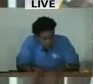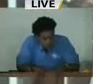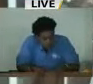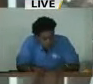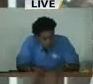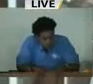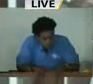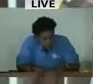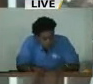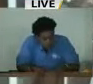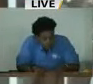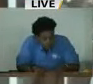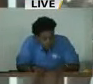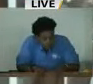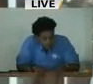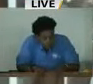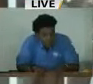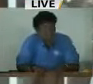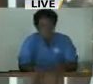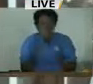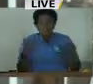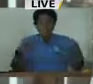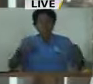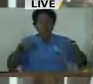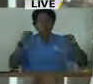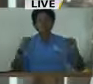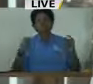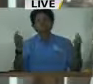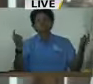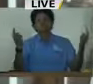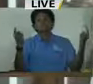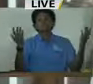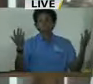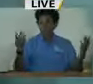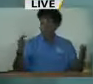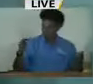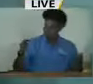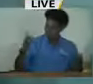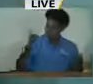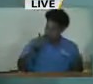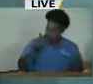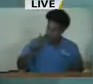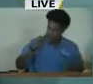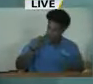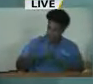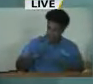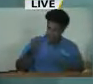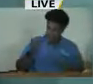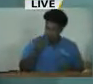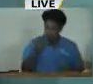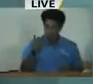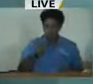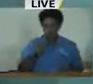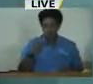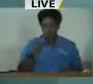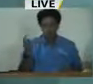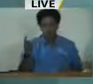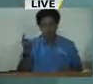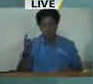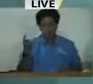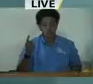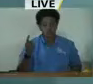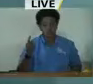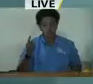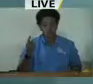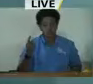and are so established to be wrong that we should do something? Is